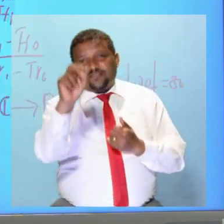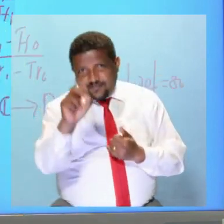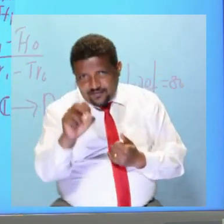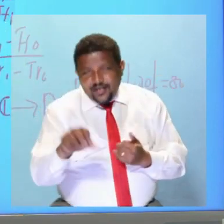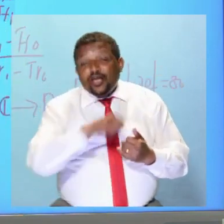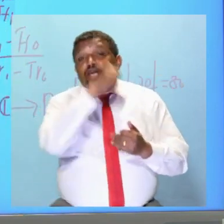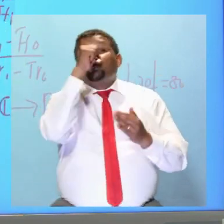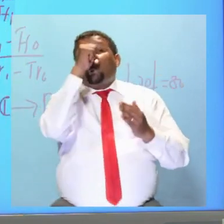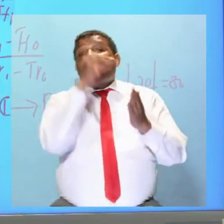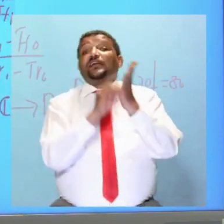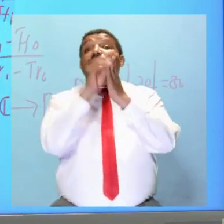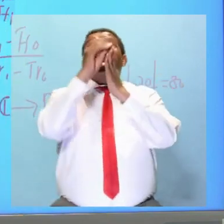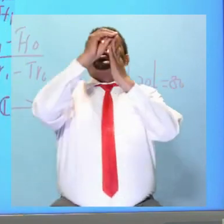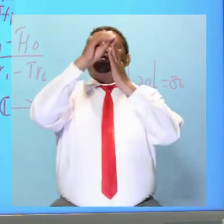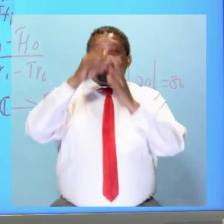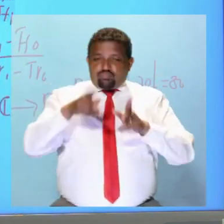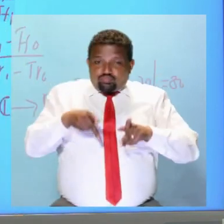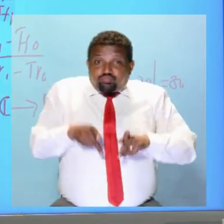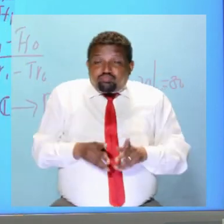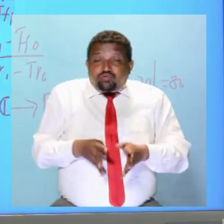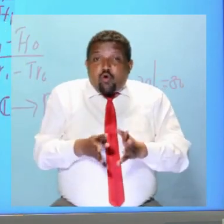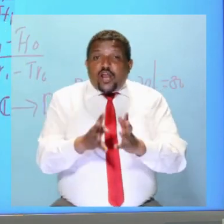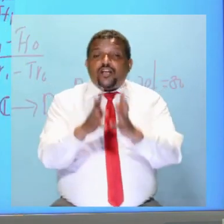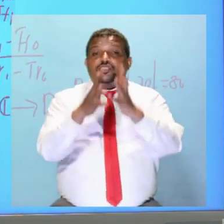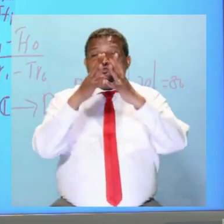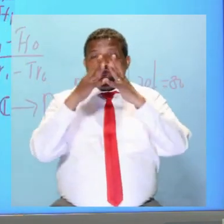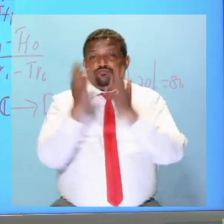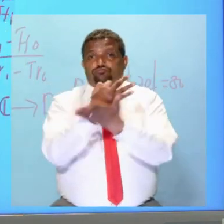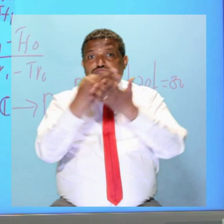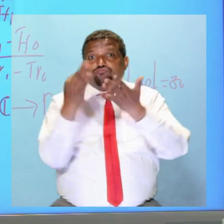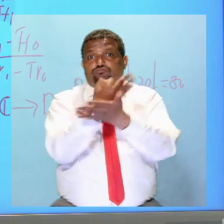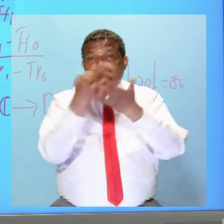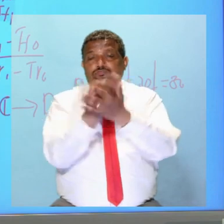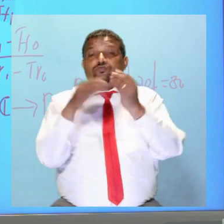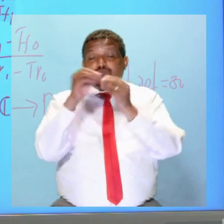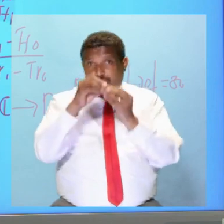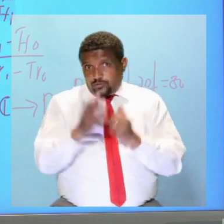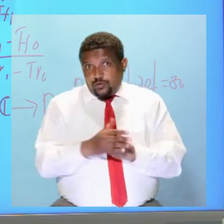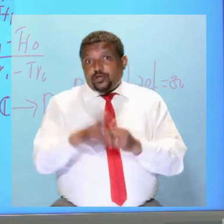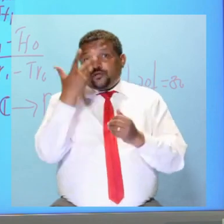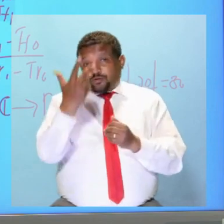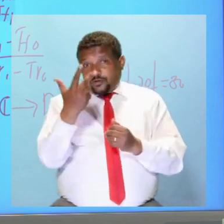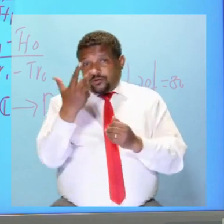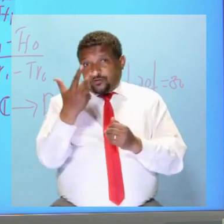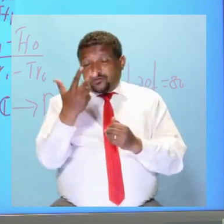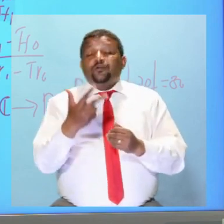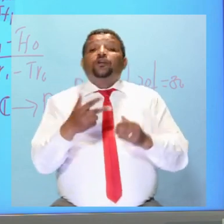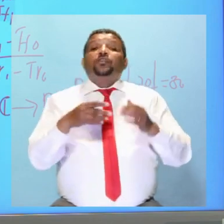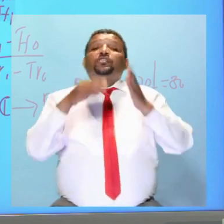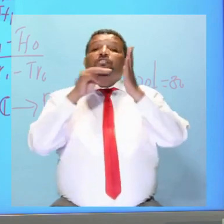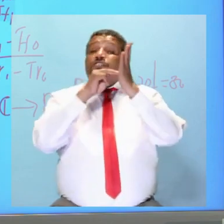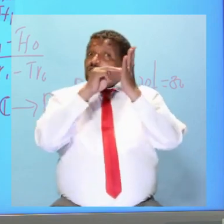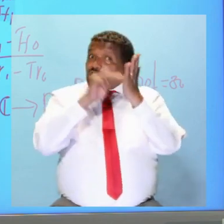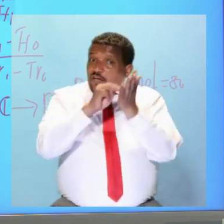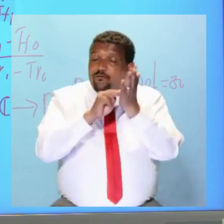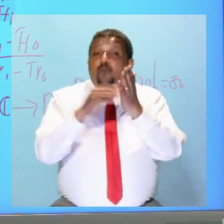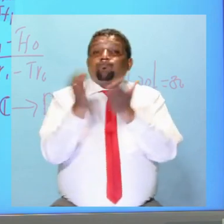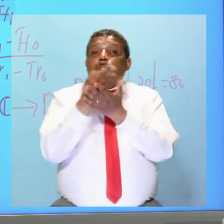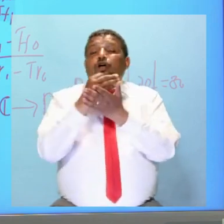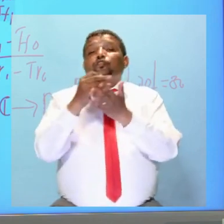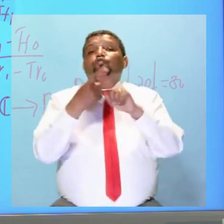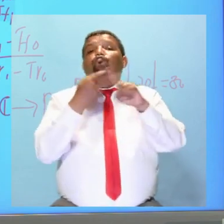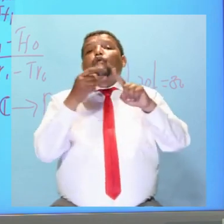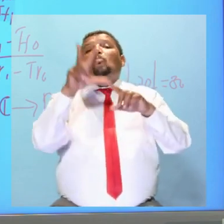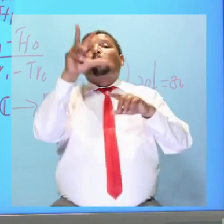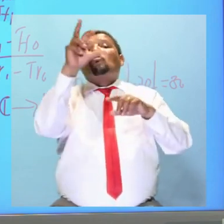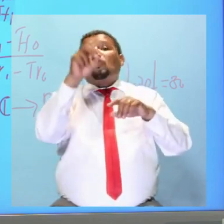as Ethiopia increased production of tractor from 2 unit to 3, if production of TEF declined from 30 to 0, then the